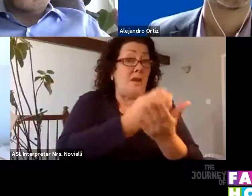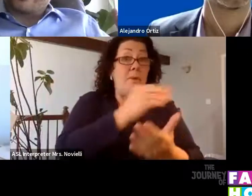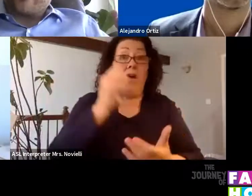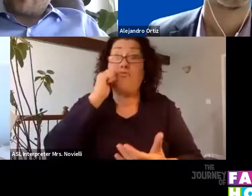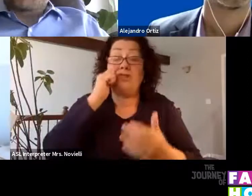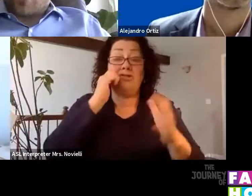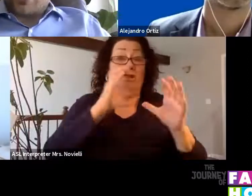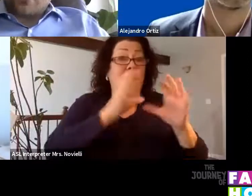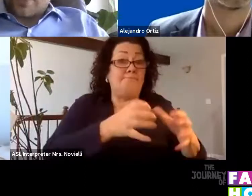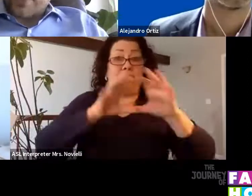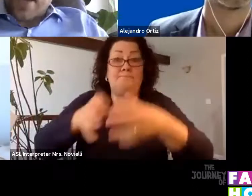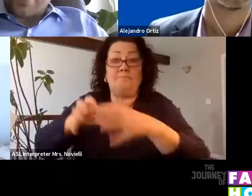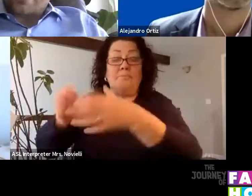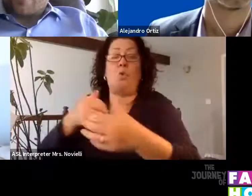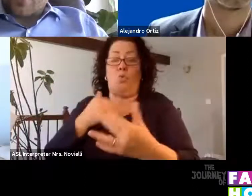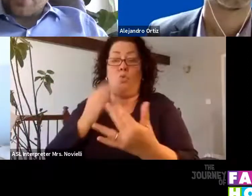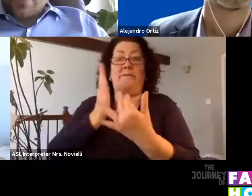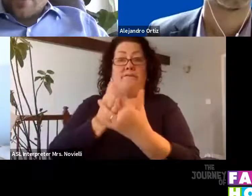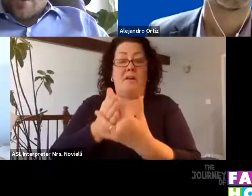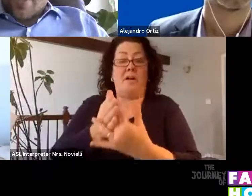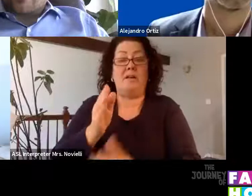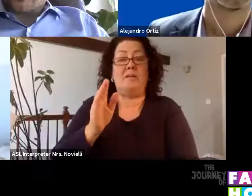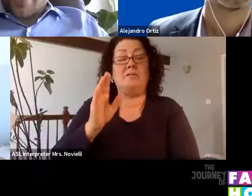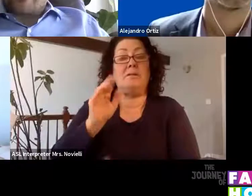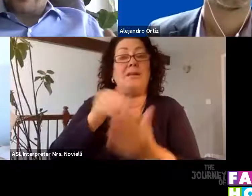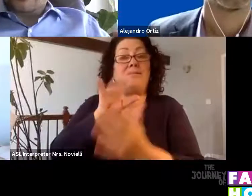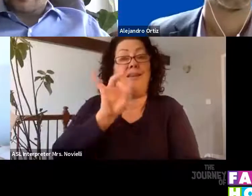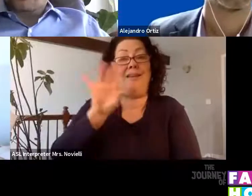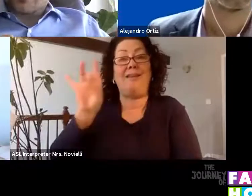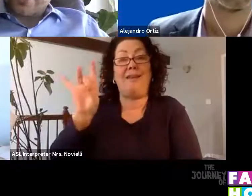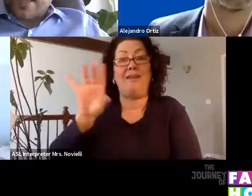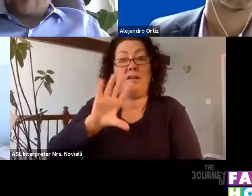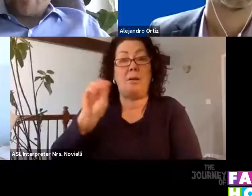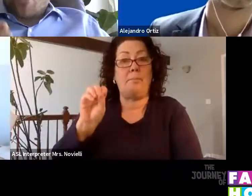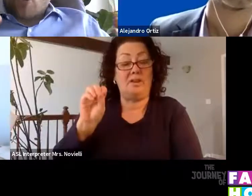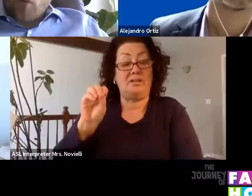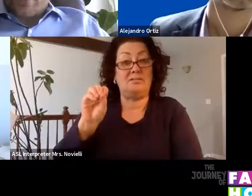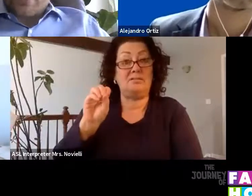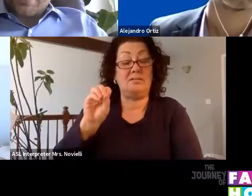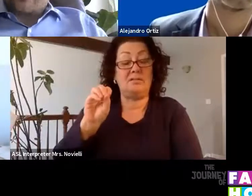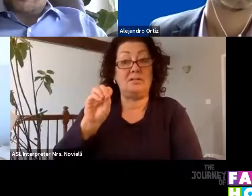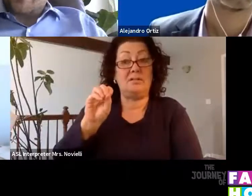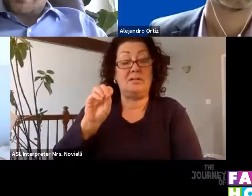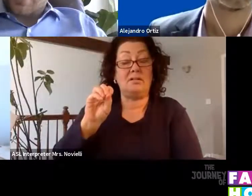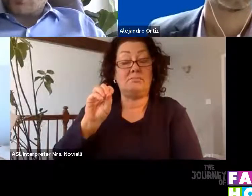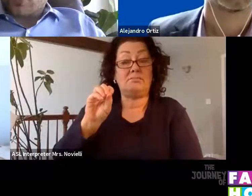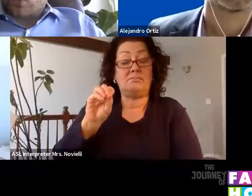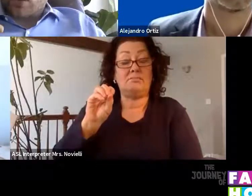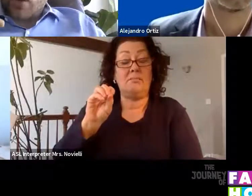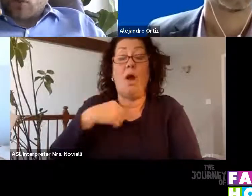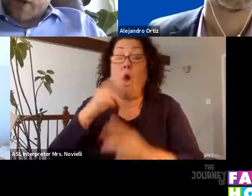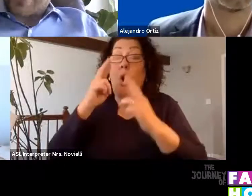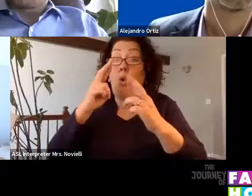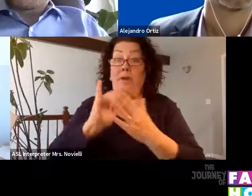we filed a federal lawsuit against 88 companies. And outside of the litigation itself, our hope is that this